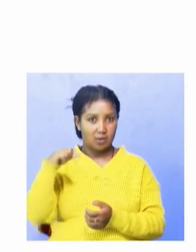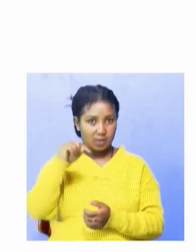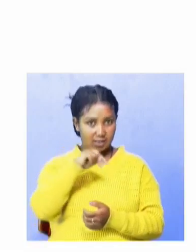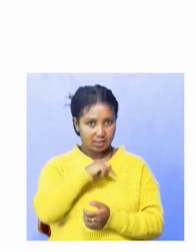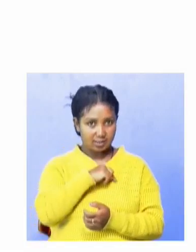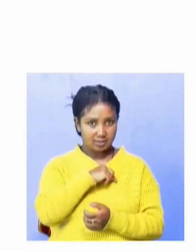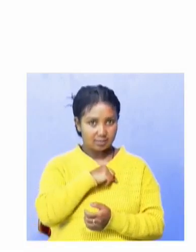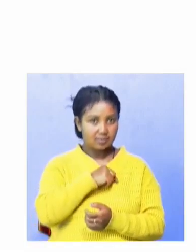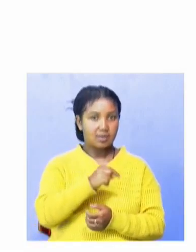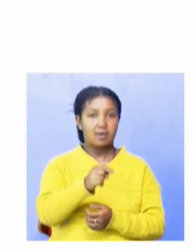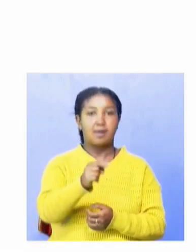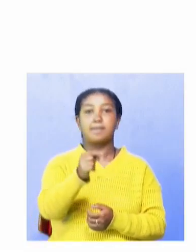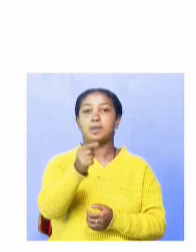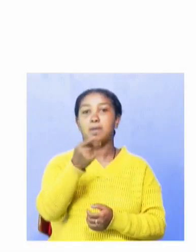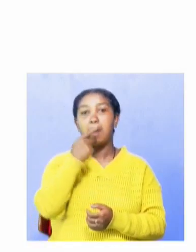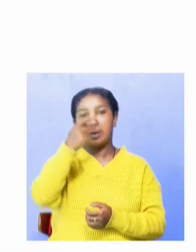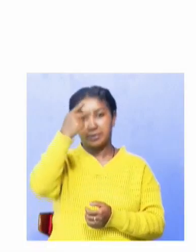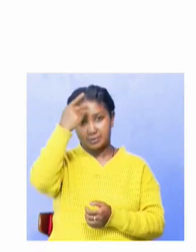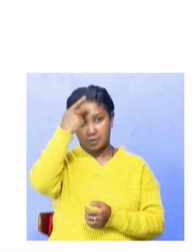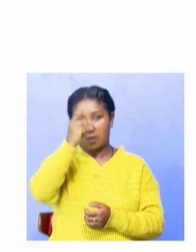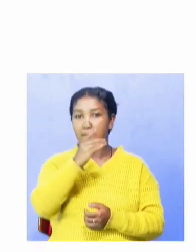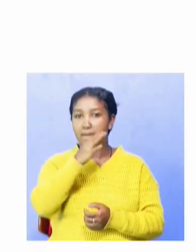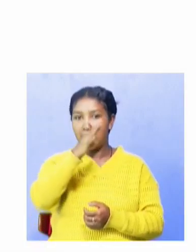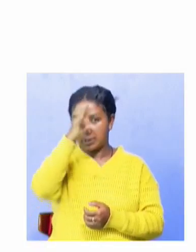our parents.